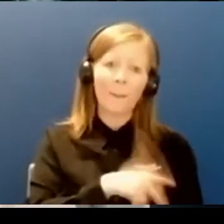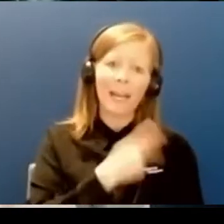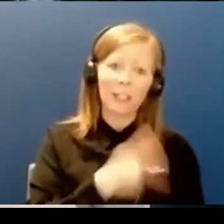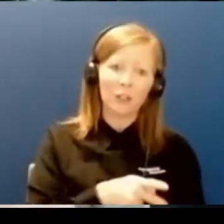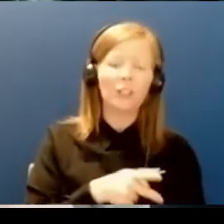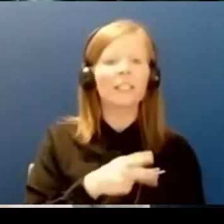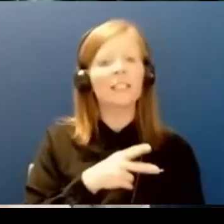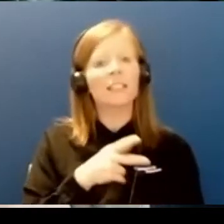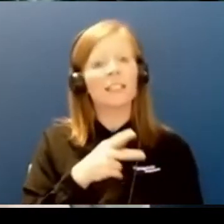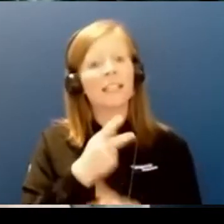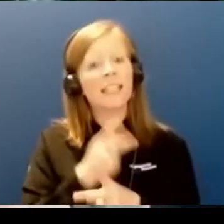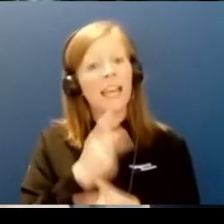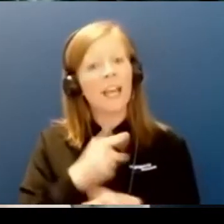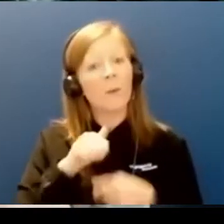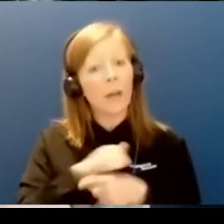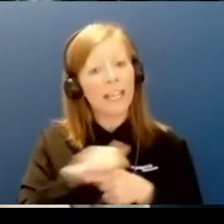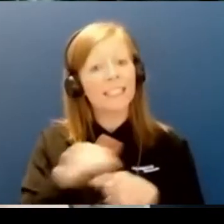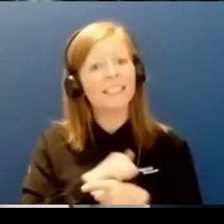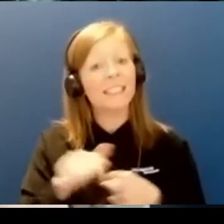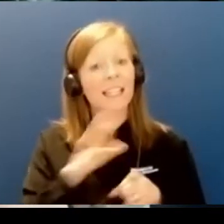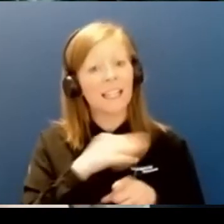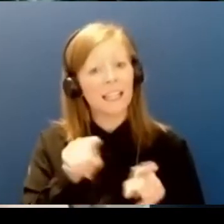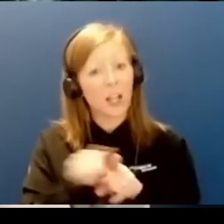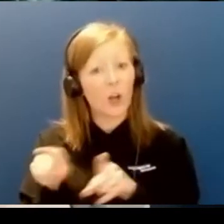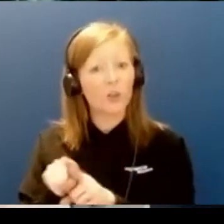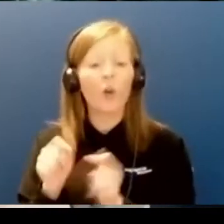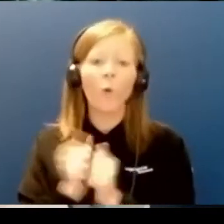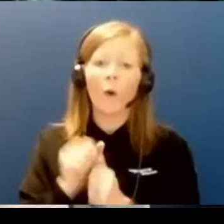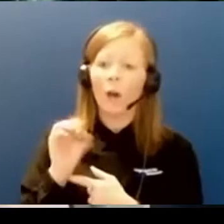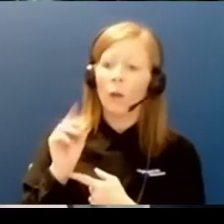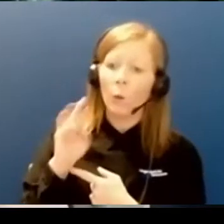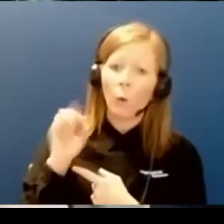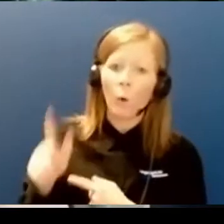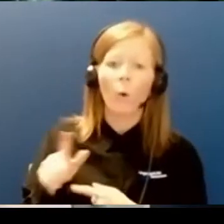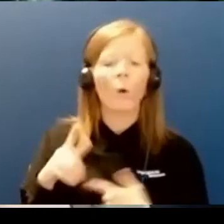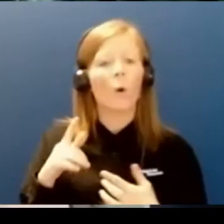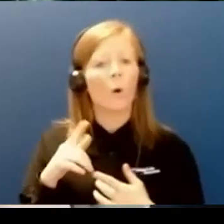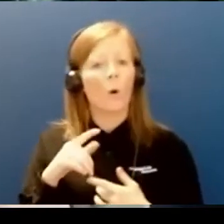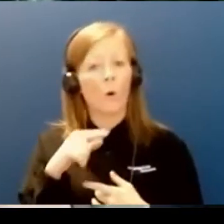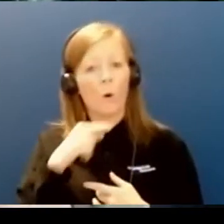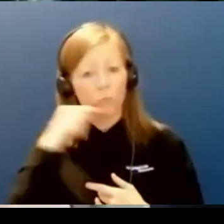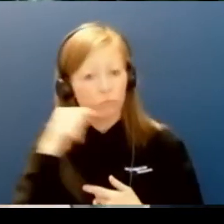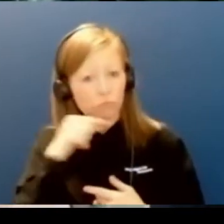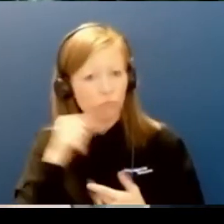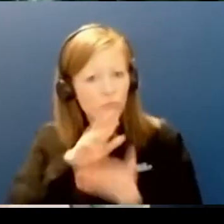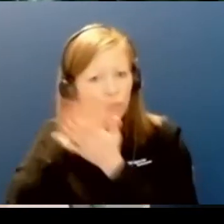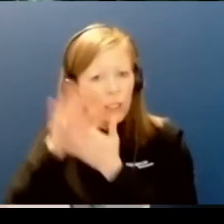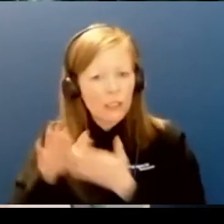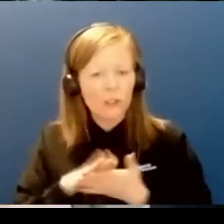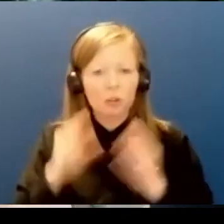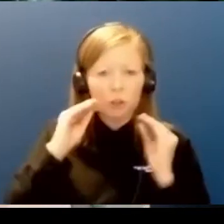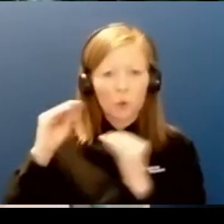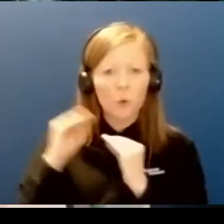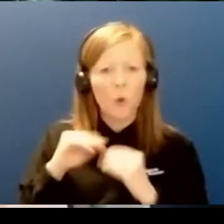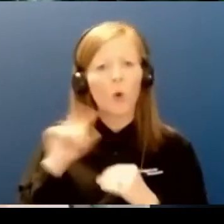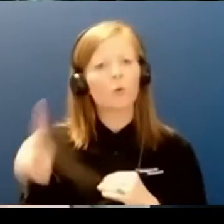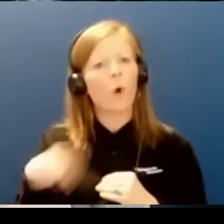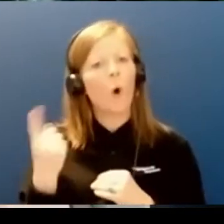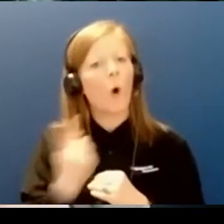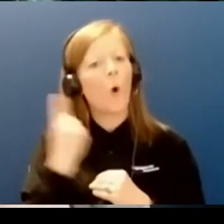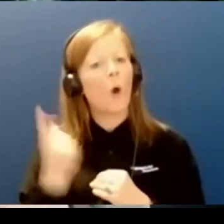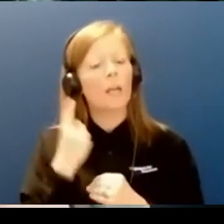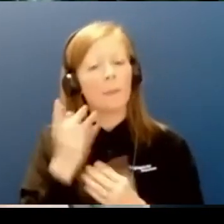care practices. And along with, oral hygiene instruction and health promotion, nutrition counseling has always been a component of that.